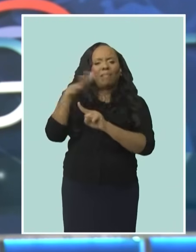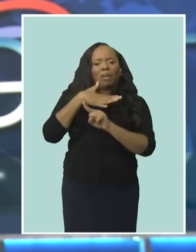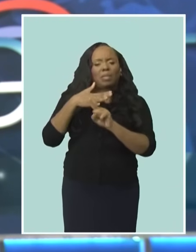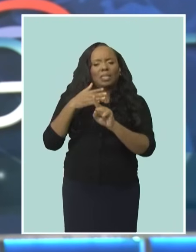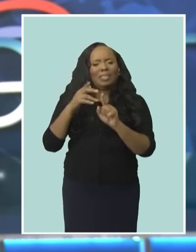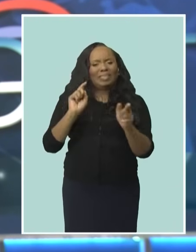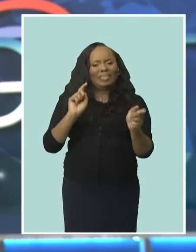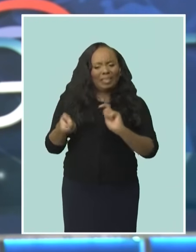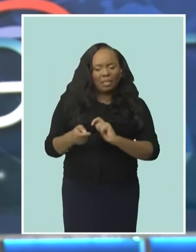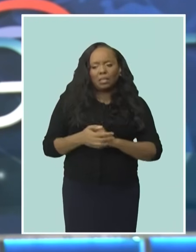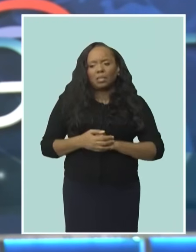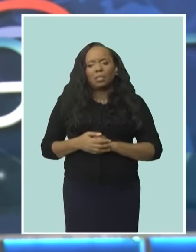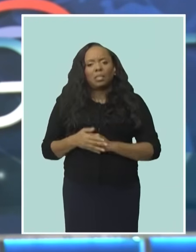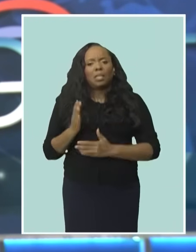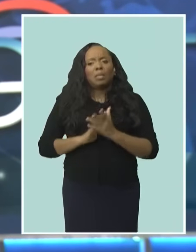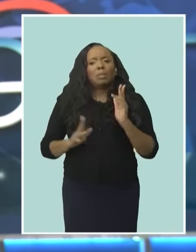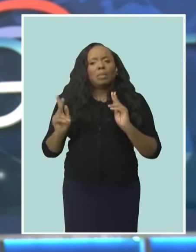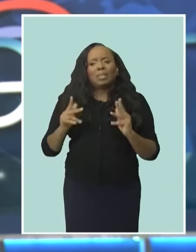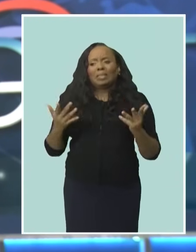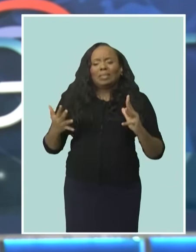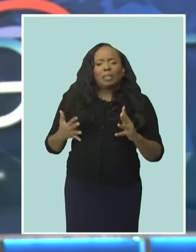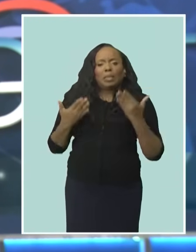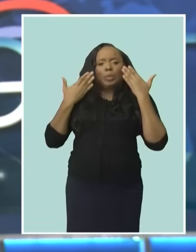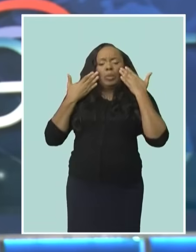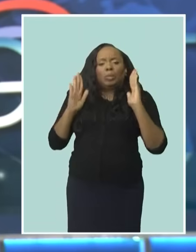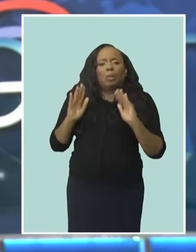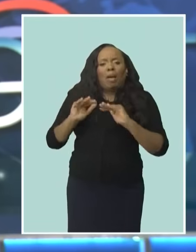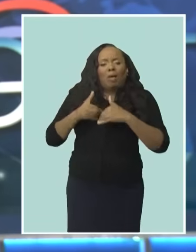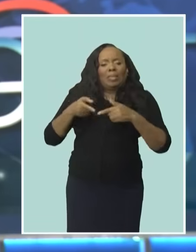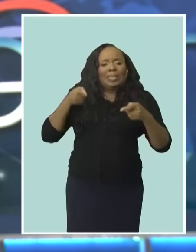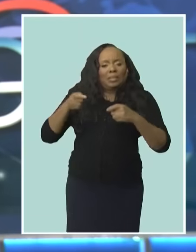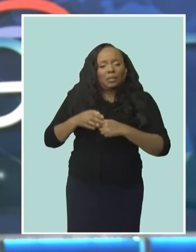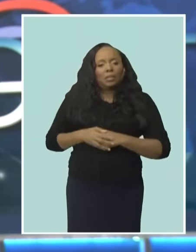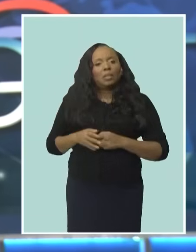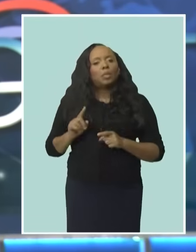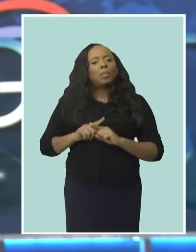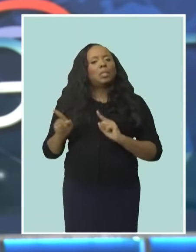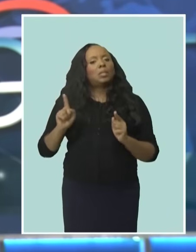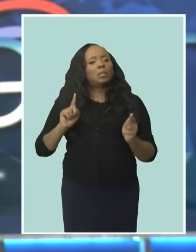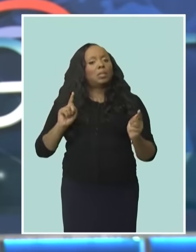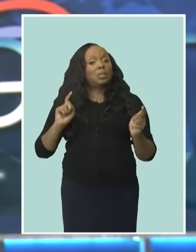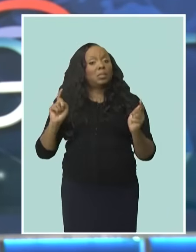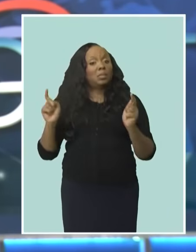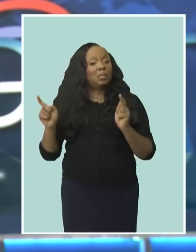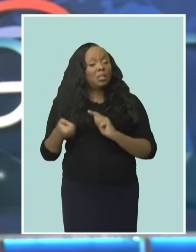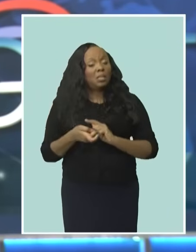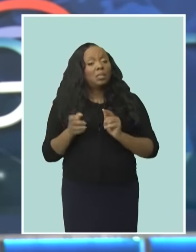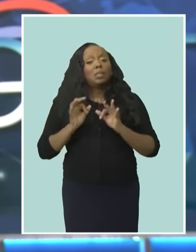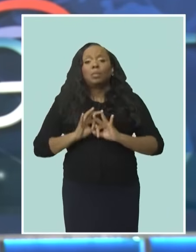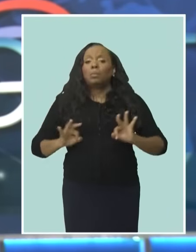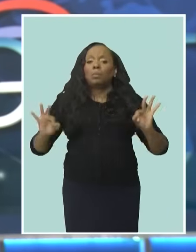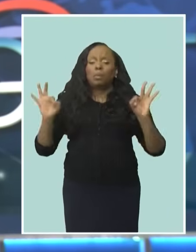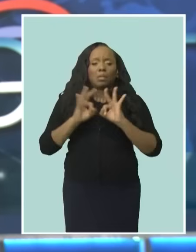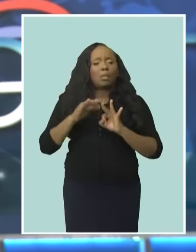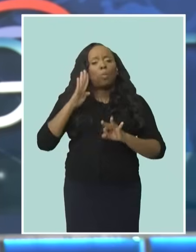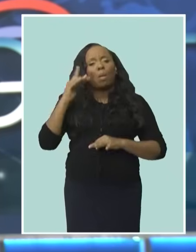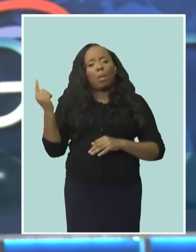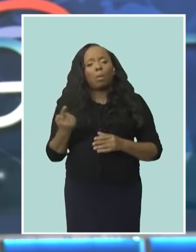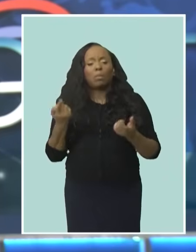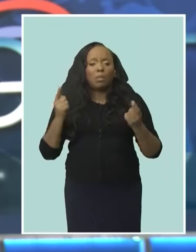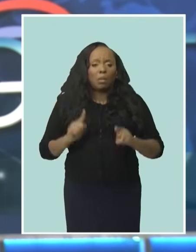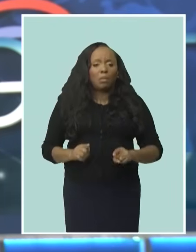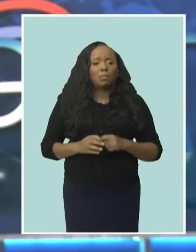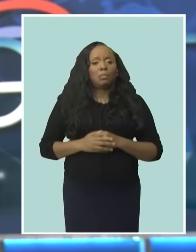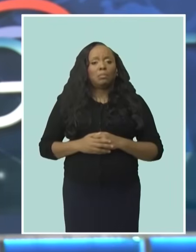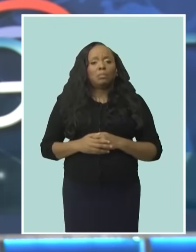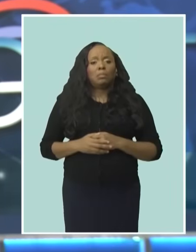management specialist Dr. Glenda Jills says change is consistent, and she tells employees to prepare themselves for that change. She says people